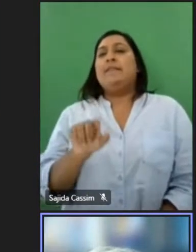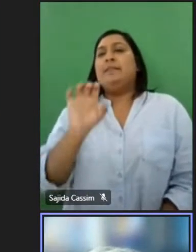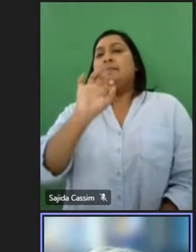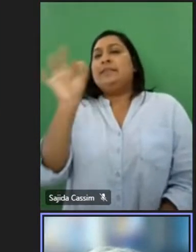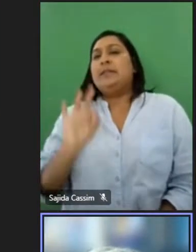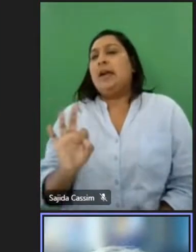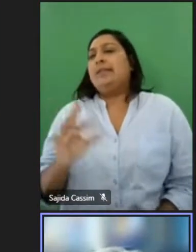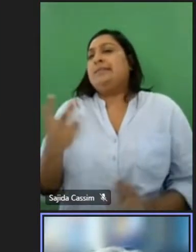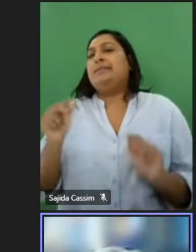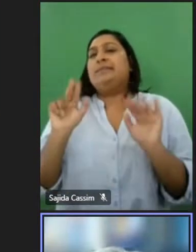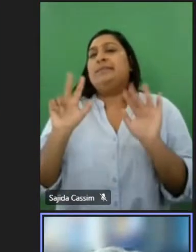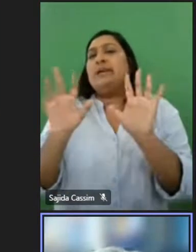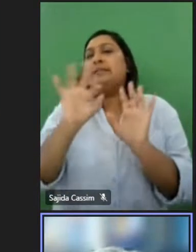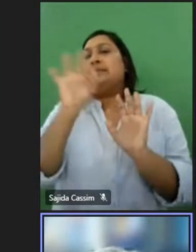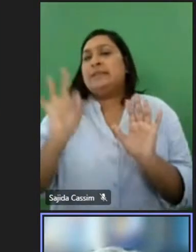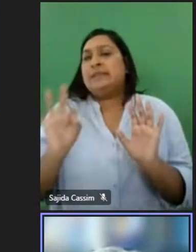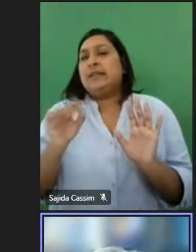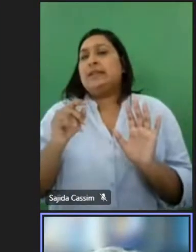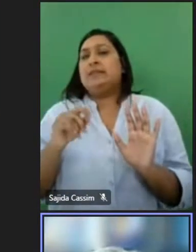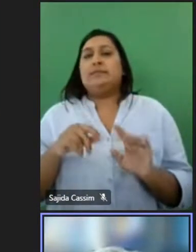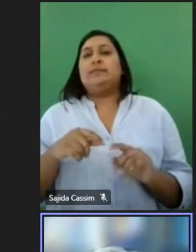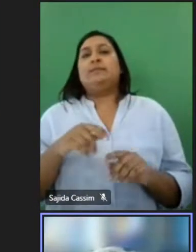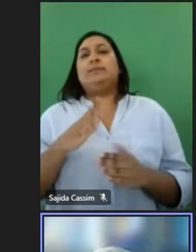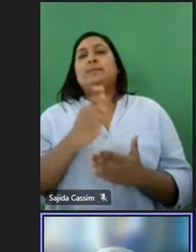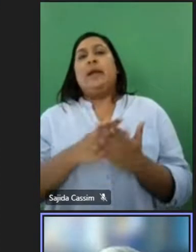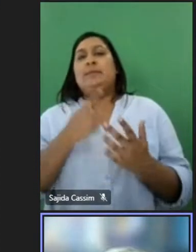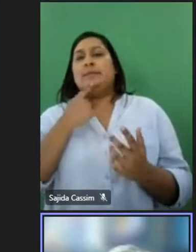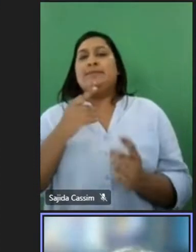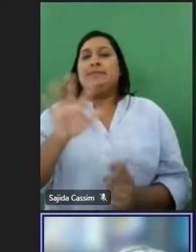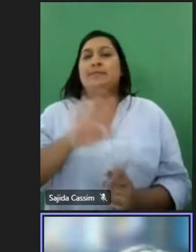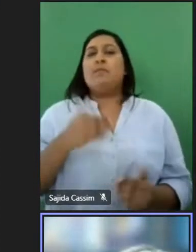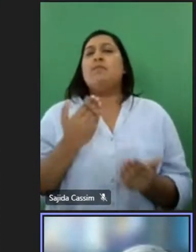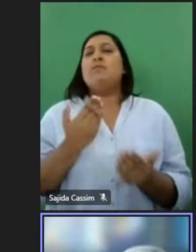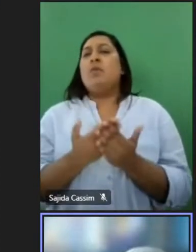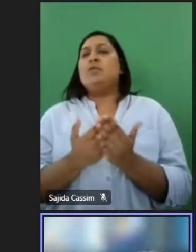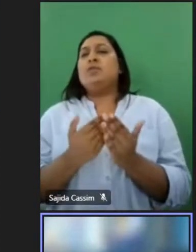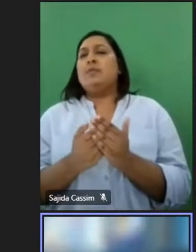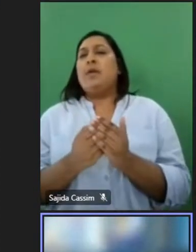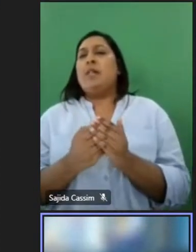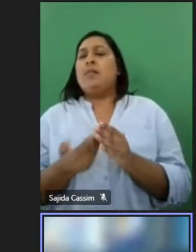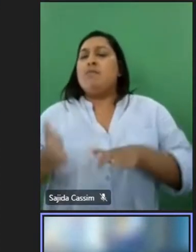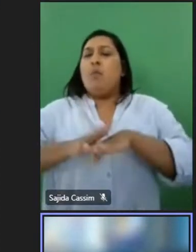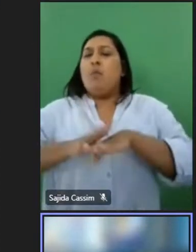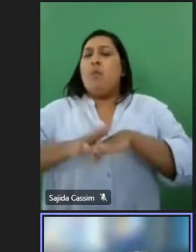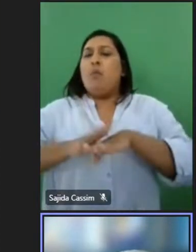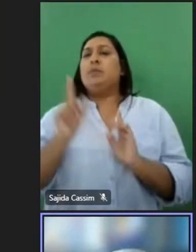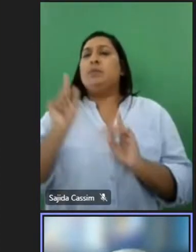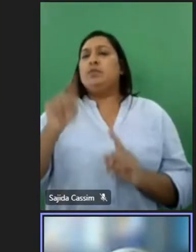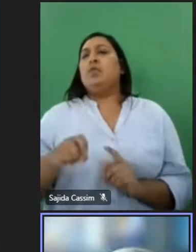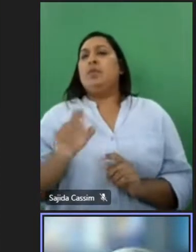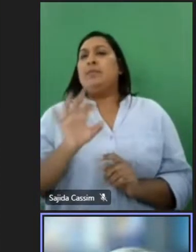8%. There are estimates that it should be higher, more in line with the 15%, which is a global